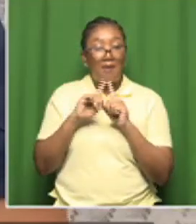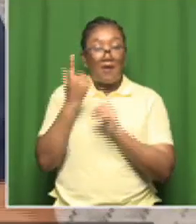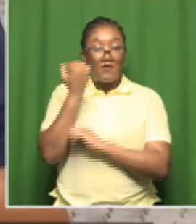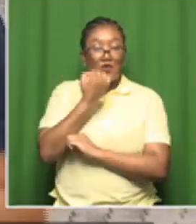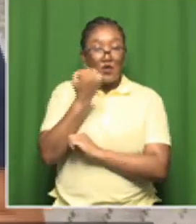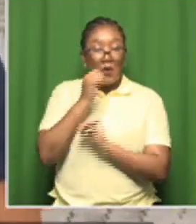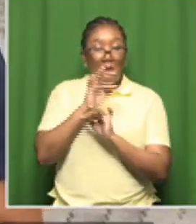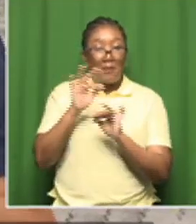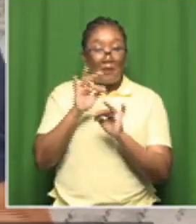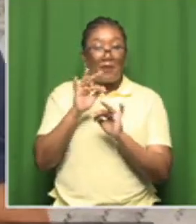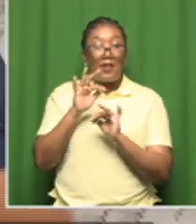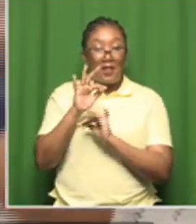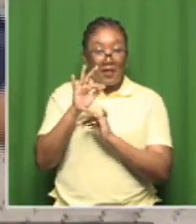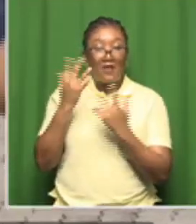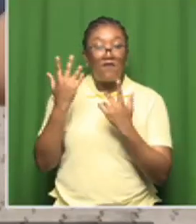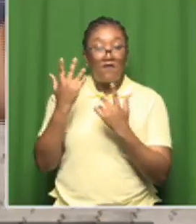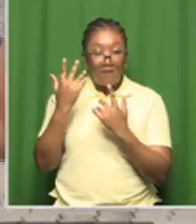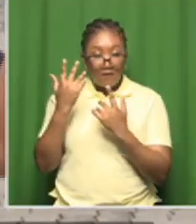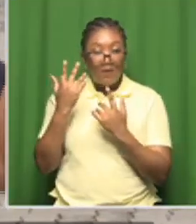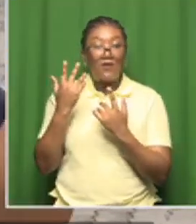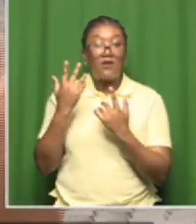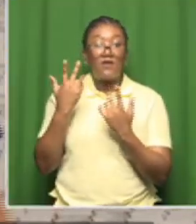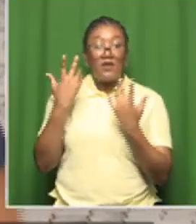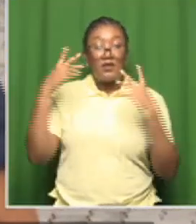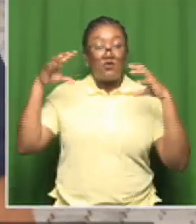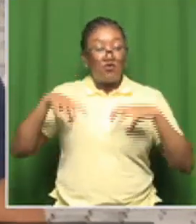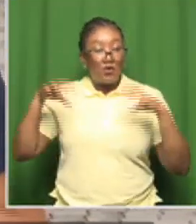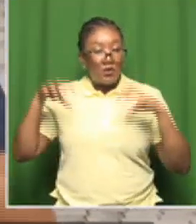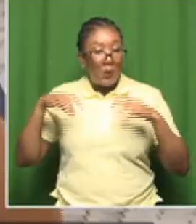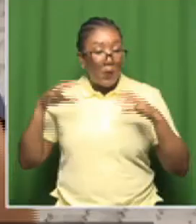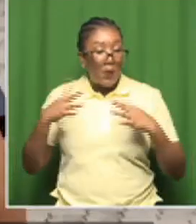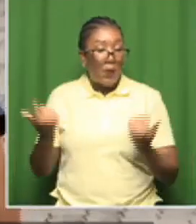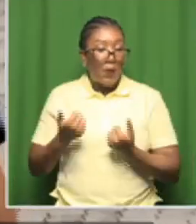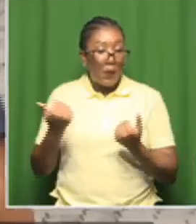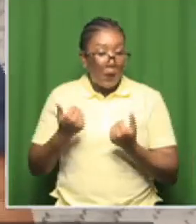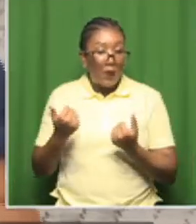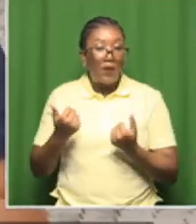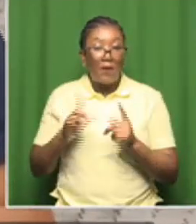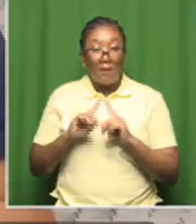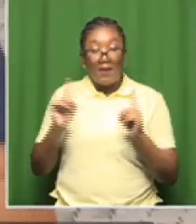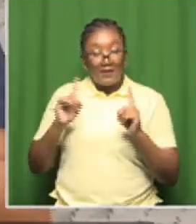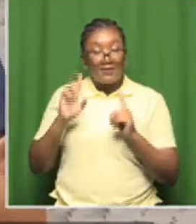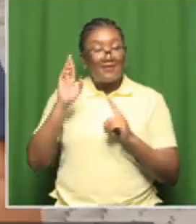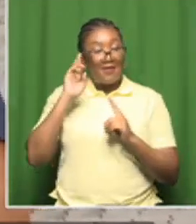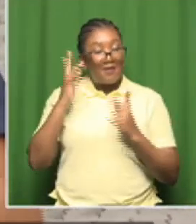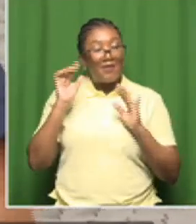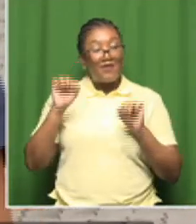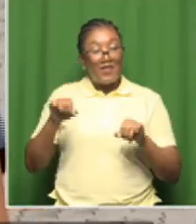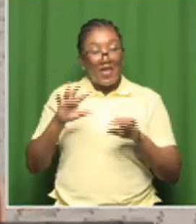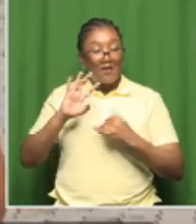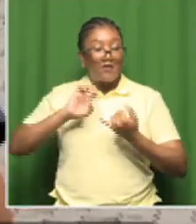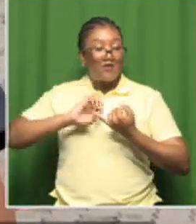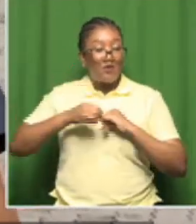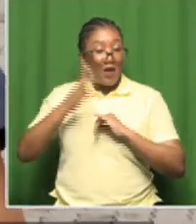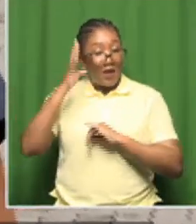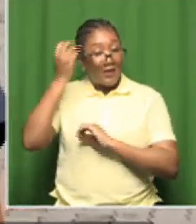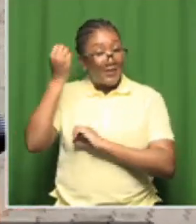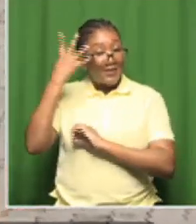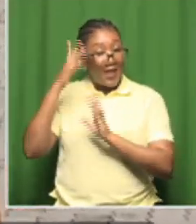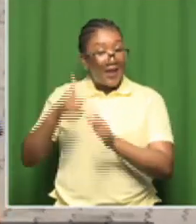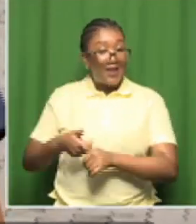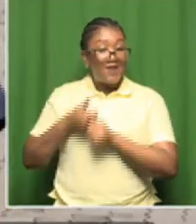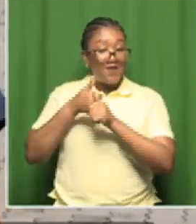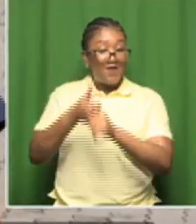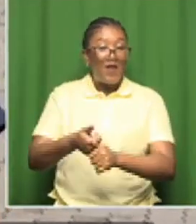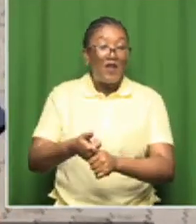it's so hot, but here by us it's a little chilly. It drizzled a little bit earlier, but that doesn't stop us from trying to follow the sun always. And